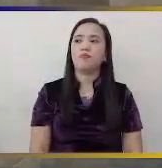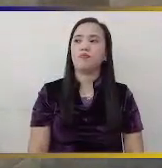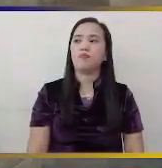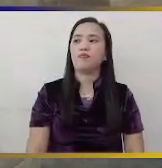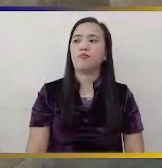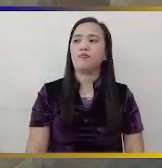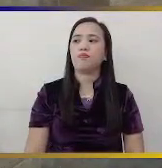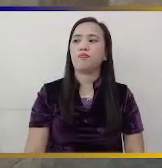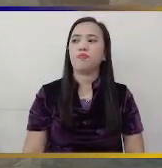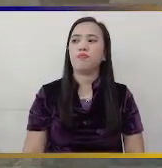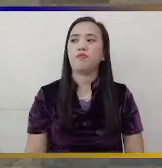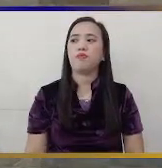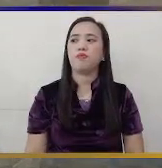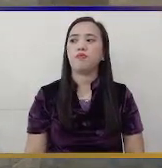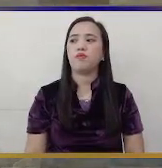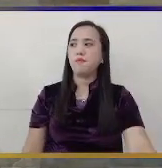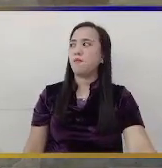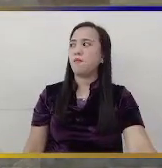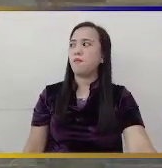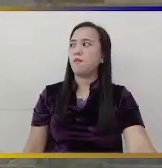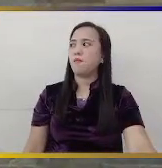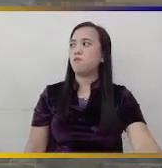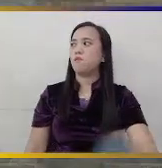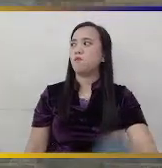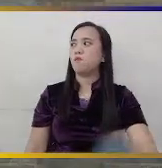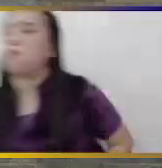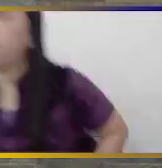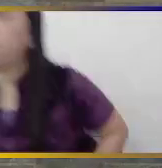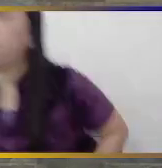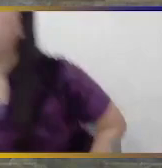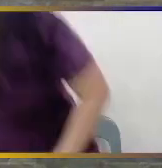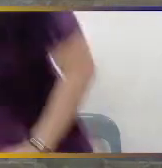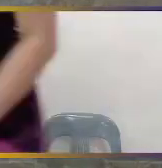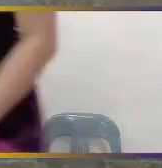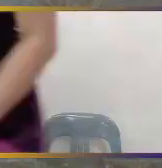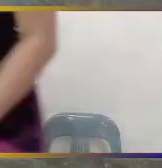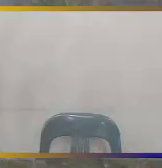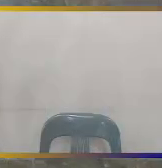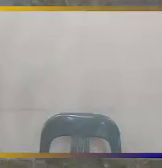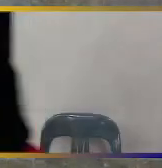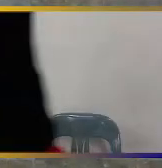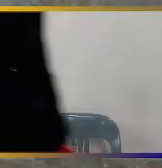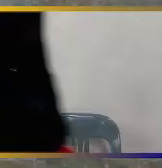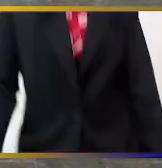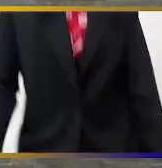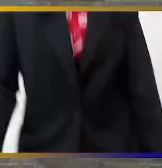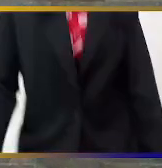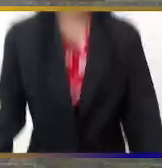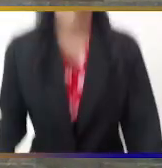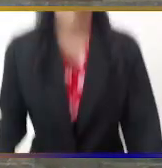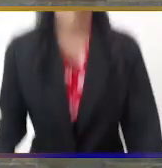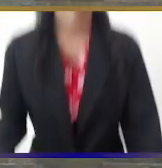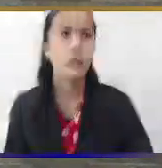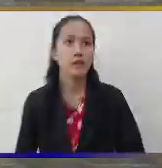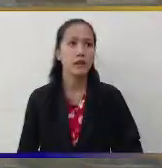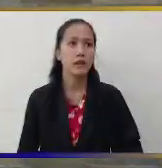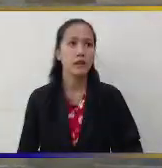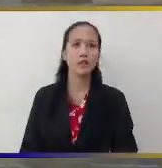Amen. Thank you, choir. Thank you, special number. Trio. Thank you, Sister Ara. Great music. Amen.